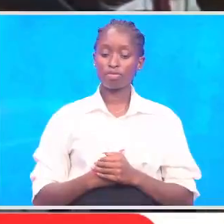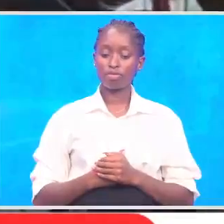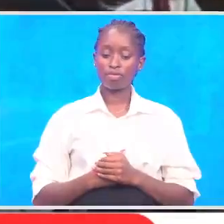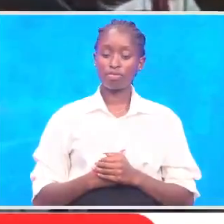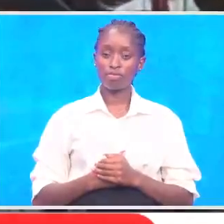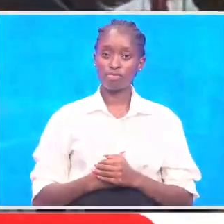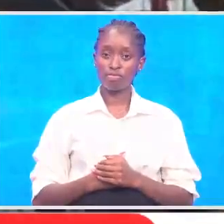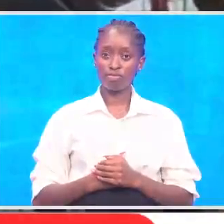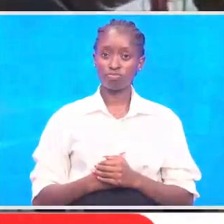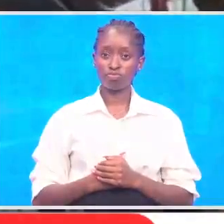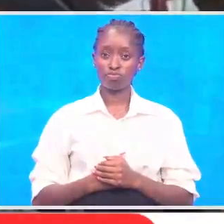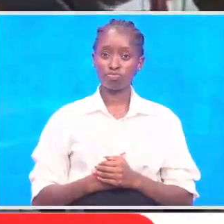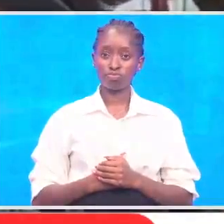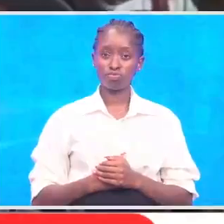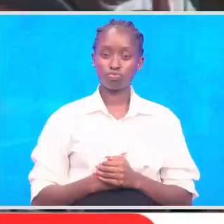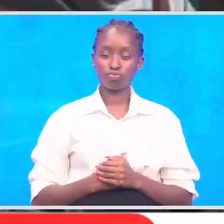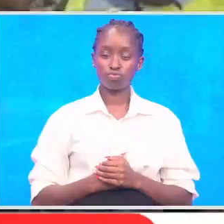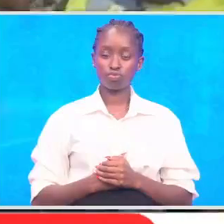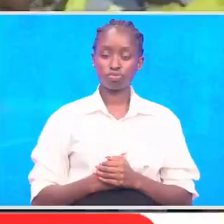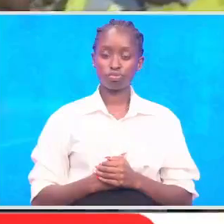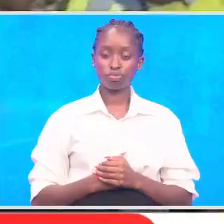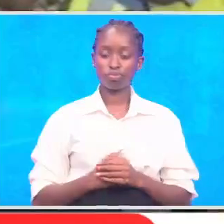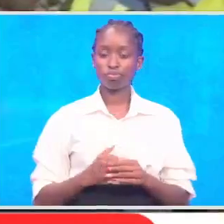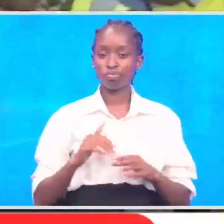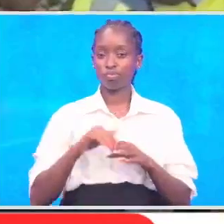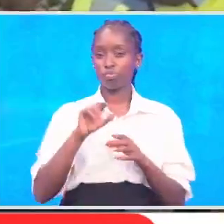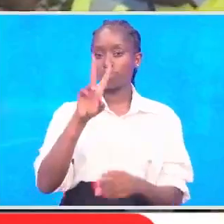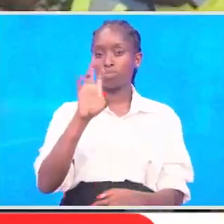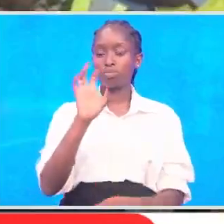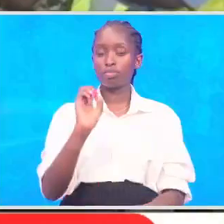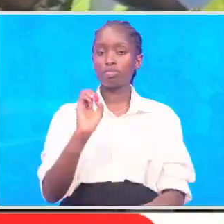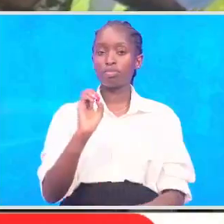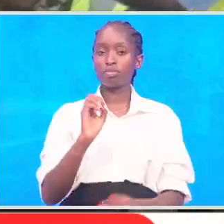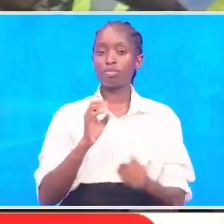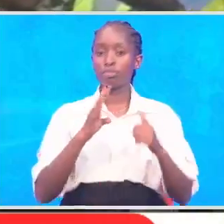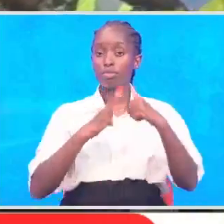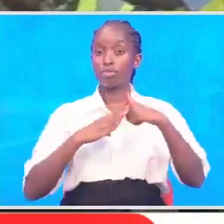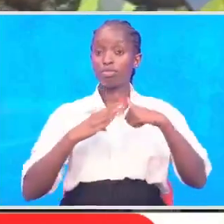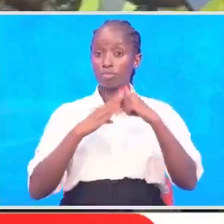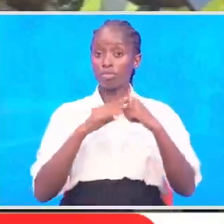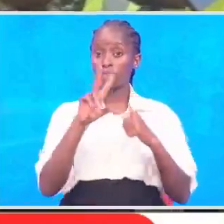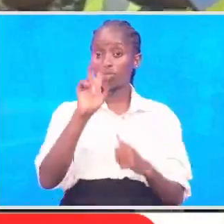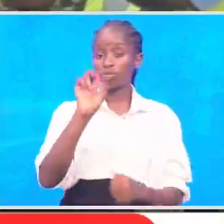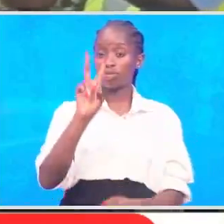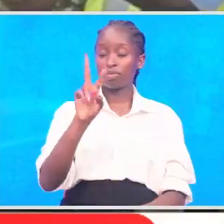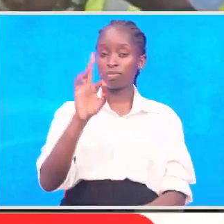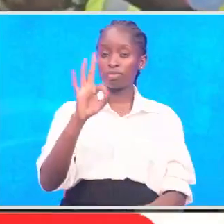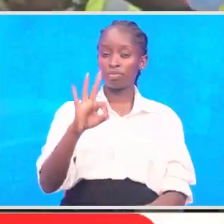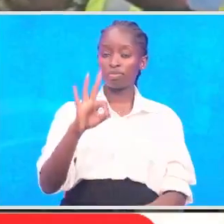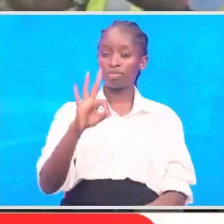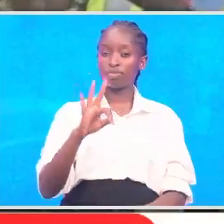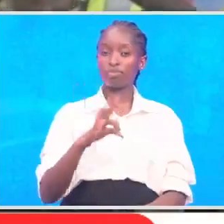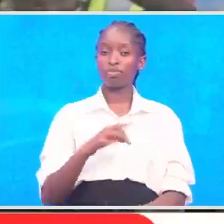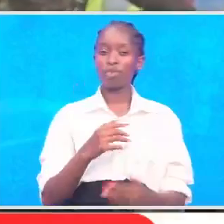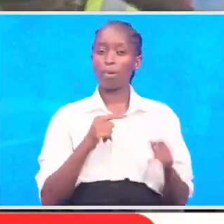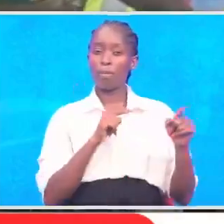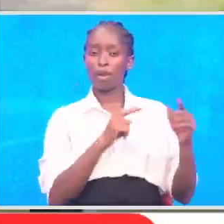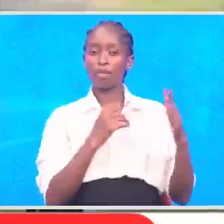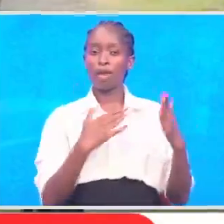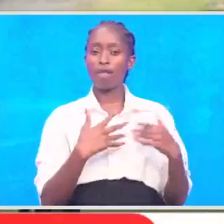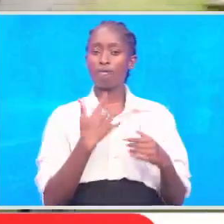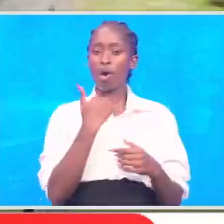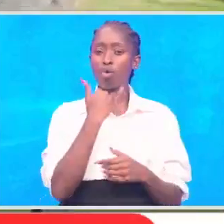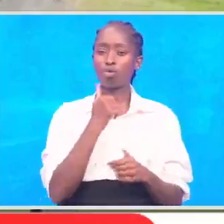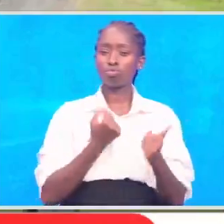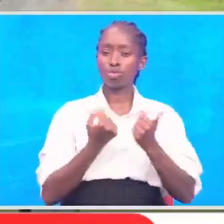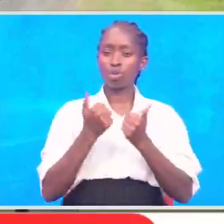this Delamere stretch on 20th September 2023, narrates her ordeal that she blamed reckless driving that